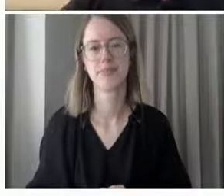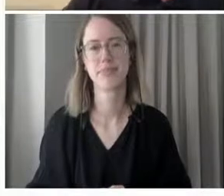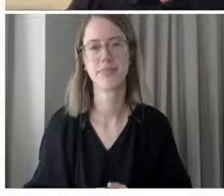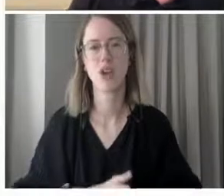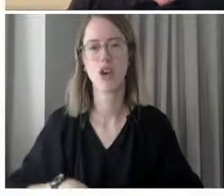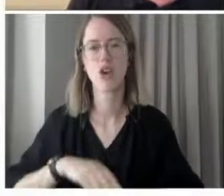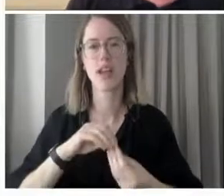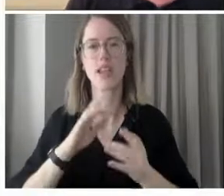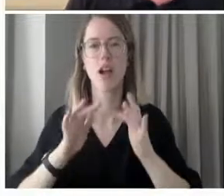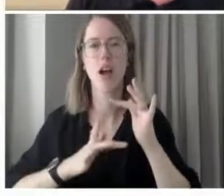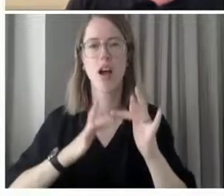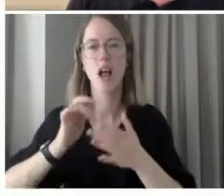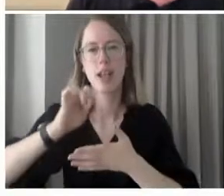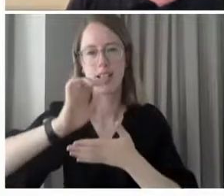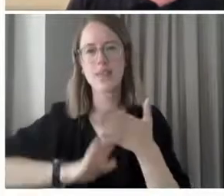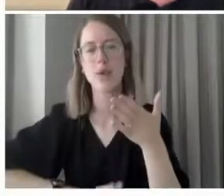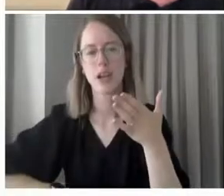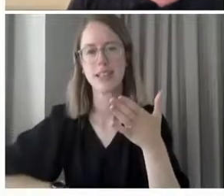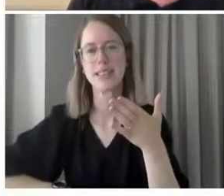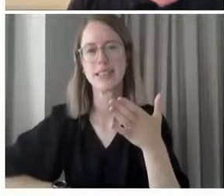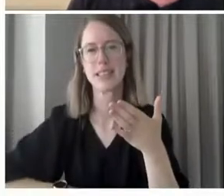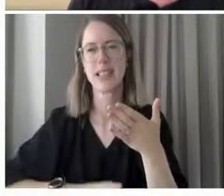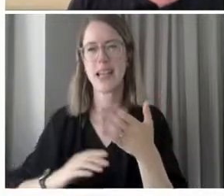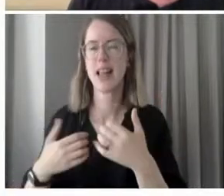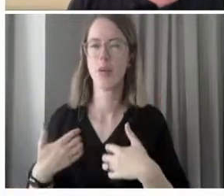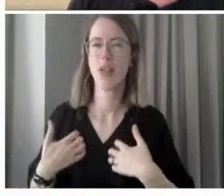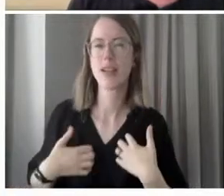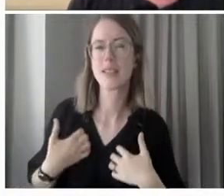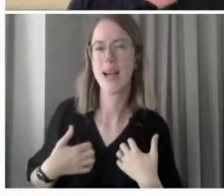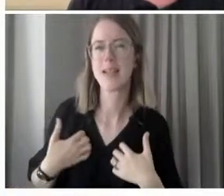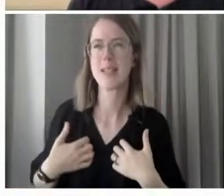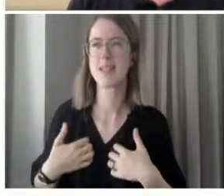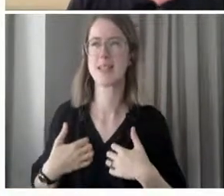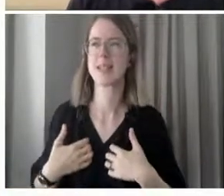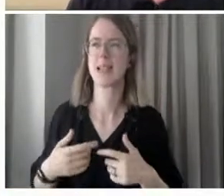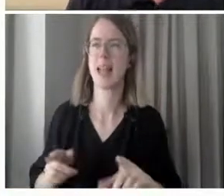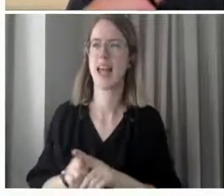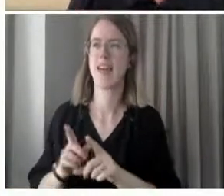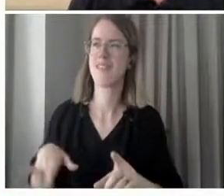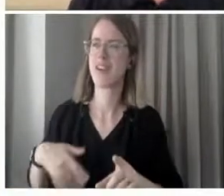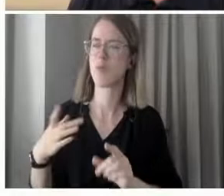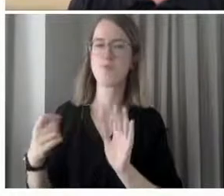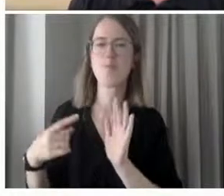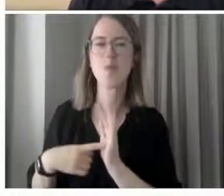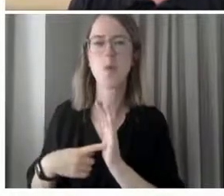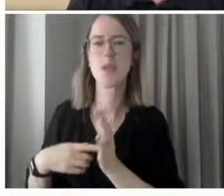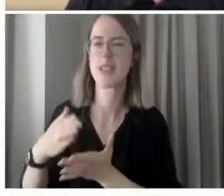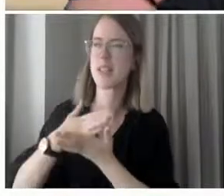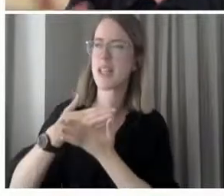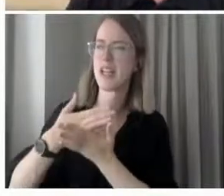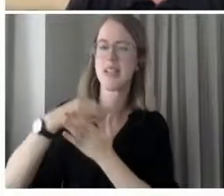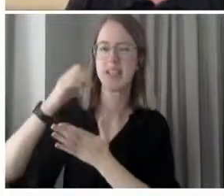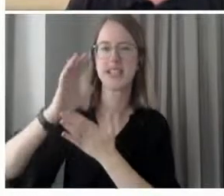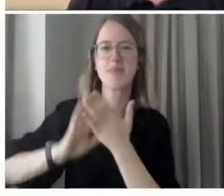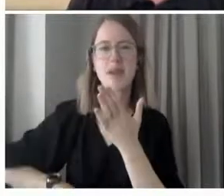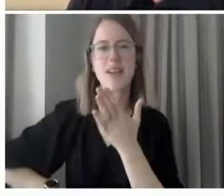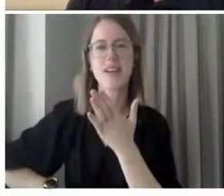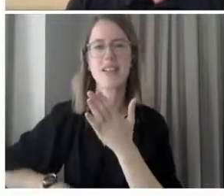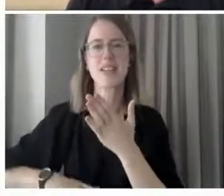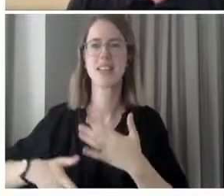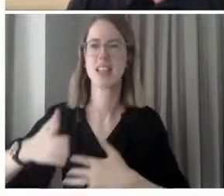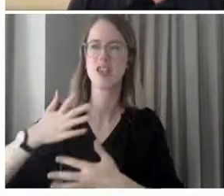online experiences that have excitement, that have a sense of occasion, that have a sense of shared experience, that have a sense of